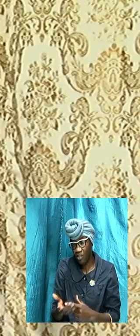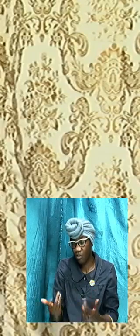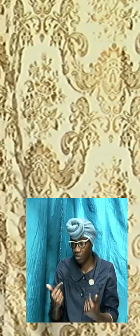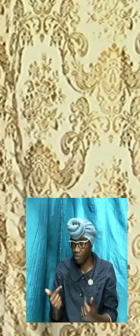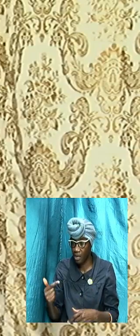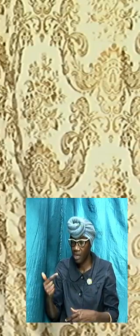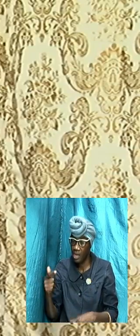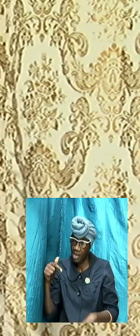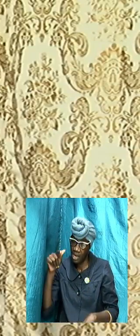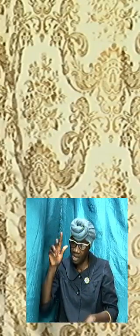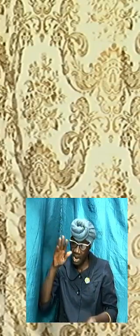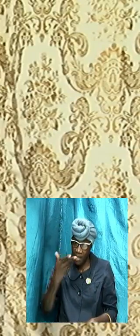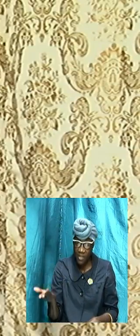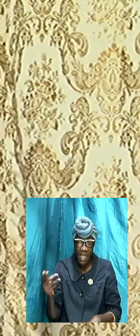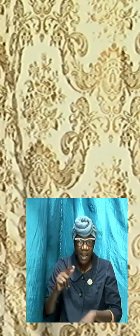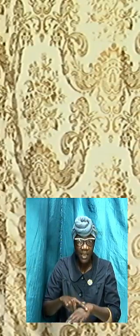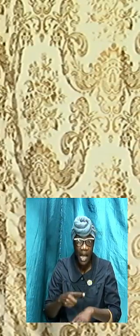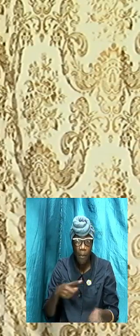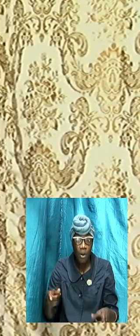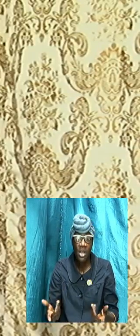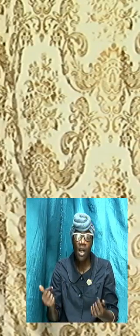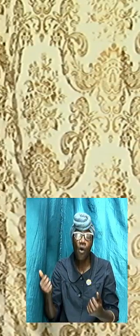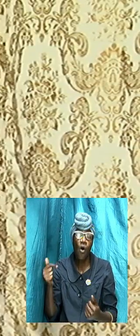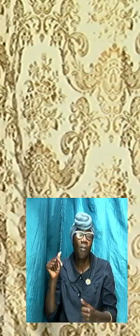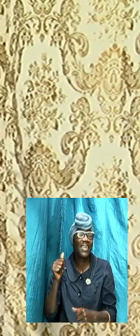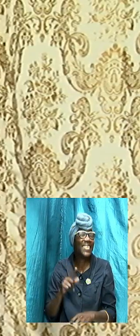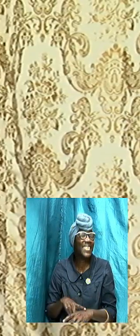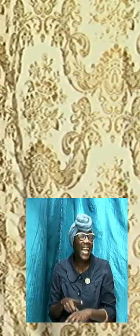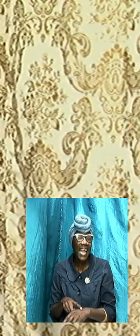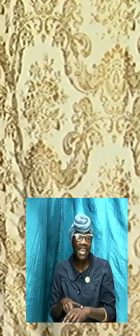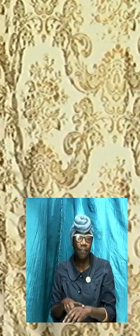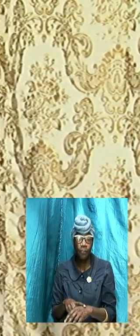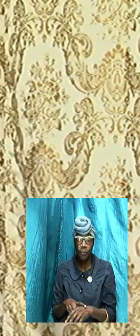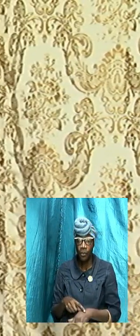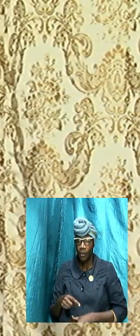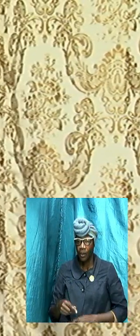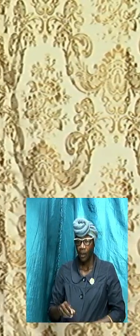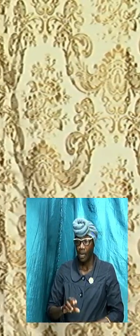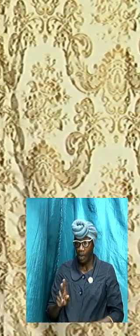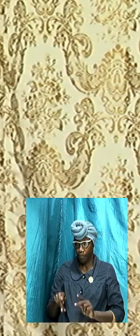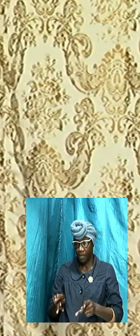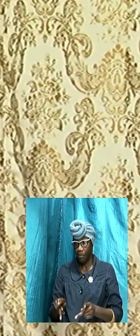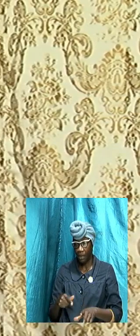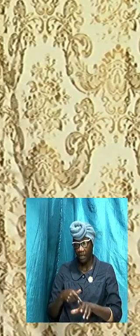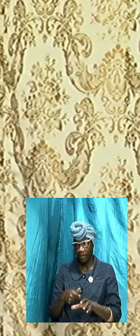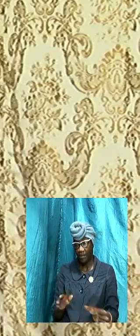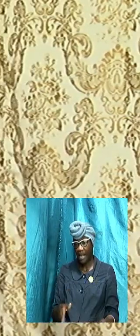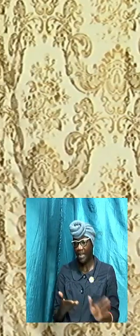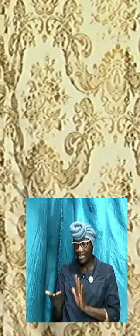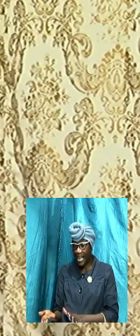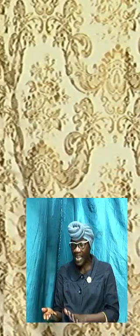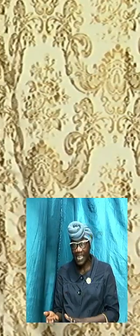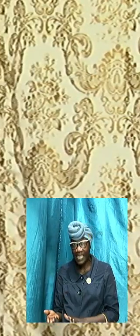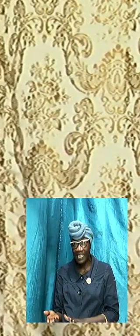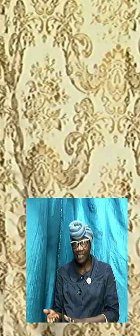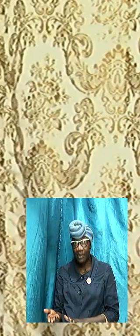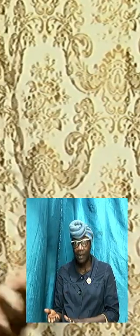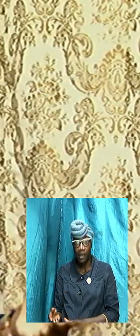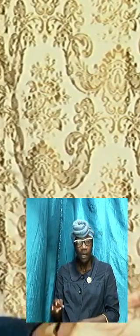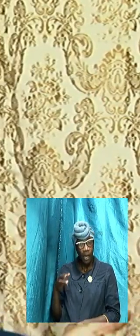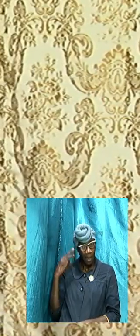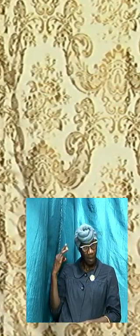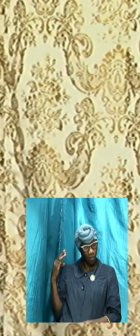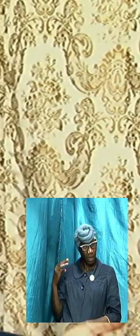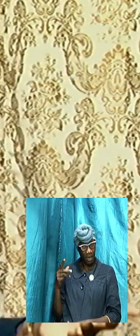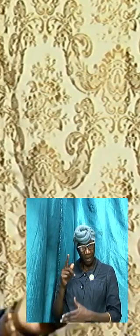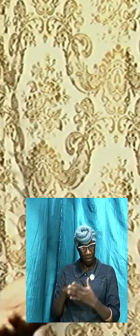and they lived their life that way. But there came a time where the saints began to die. Amen. And people were dying, and they were wondering what